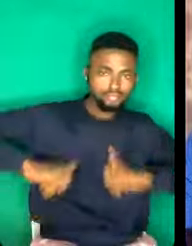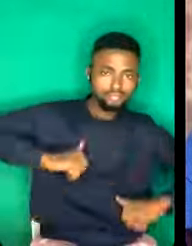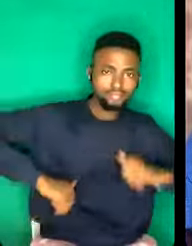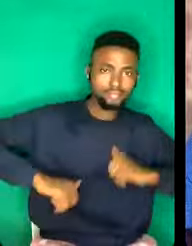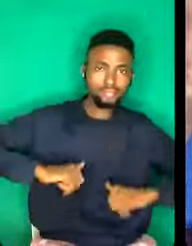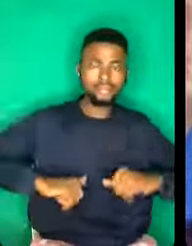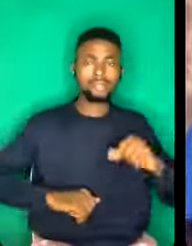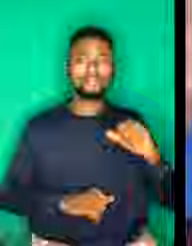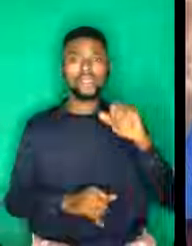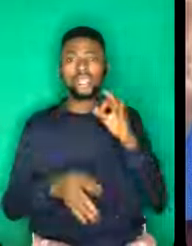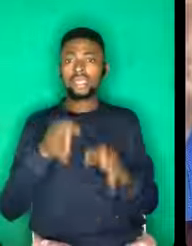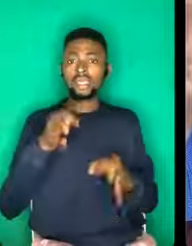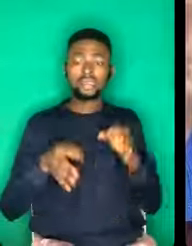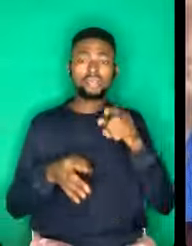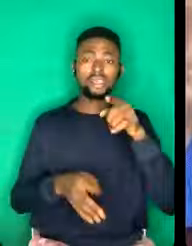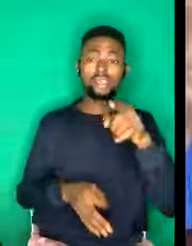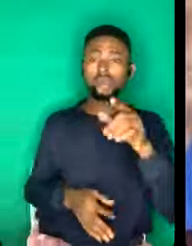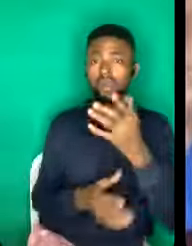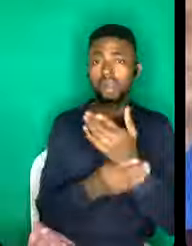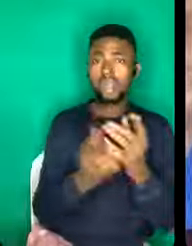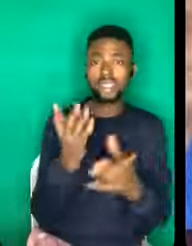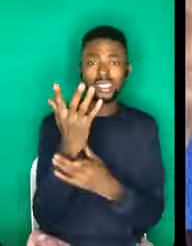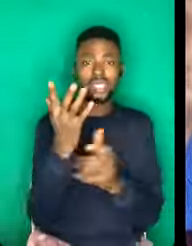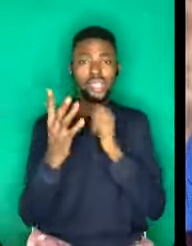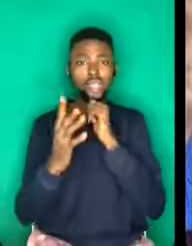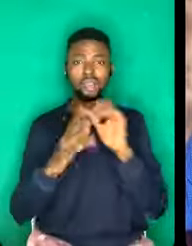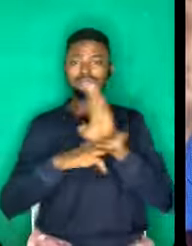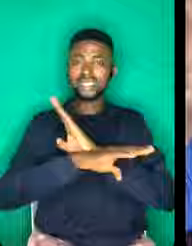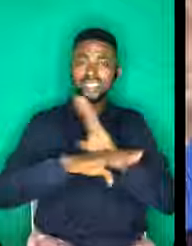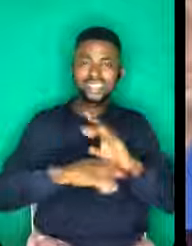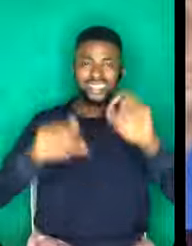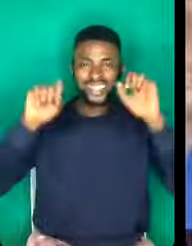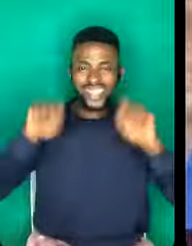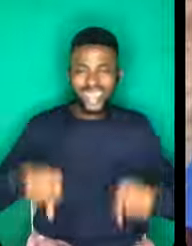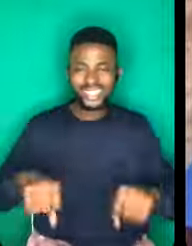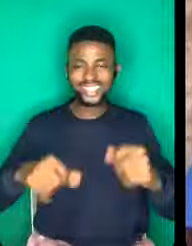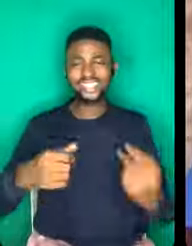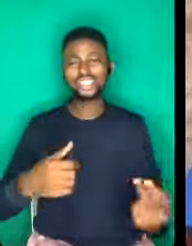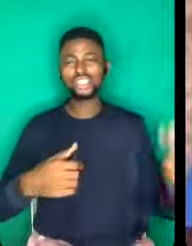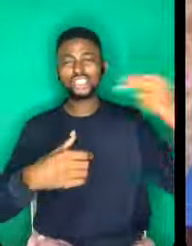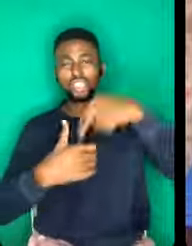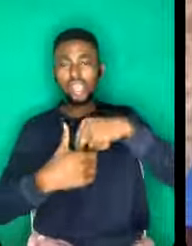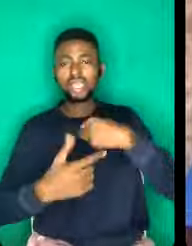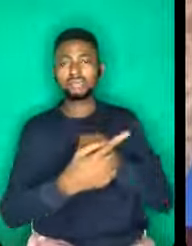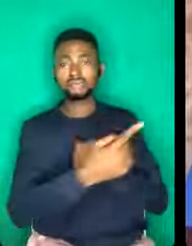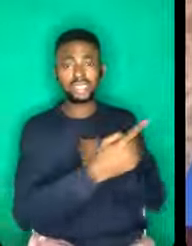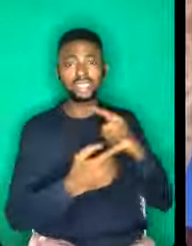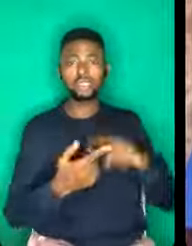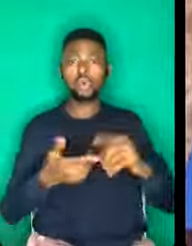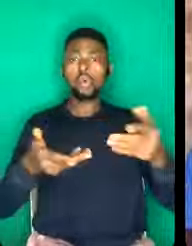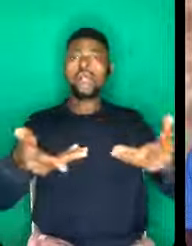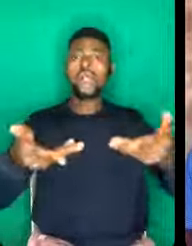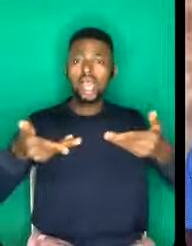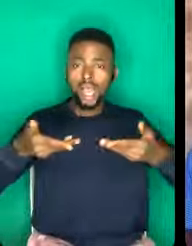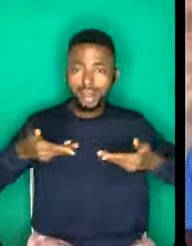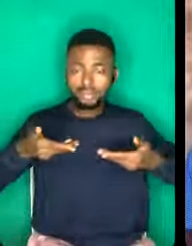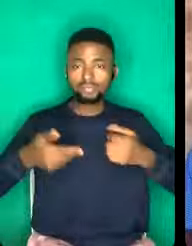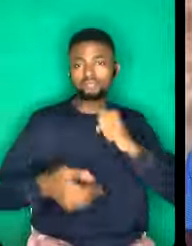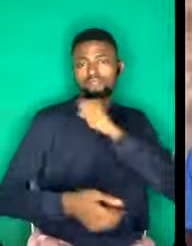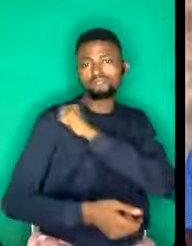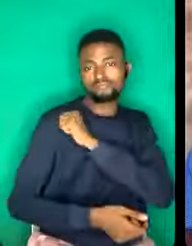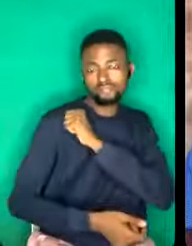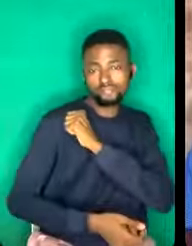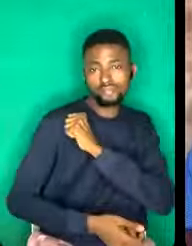are not too busy, can you join me to welcome Samuel